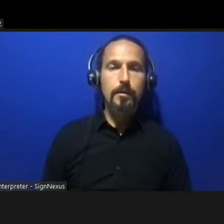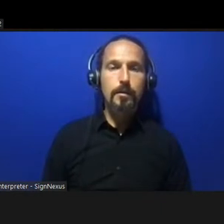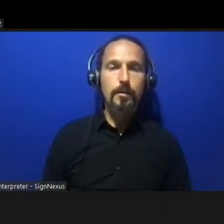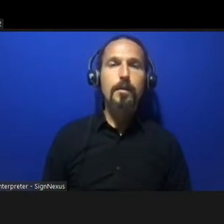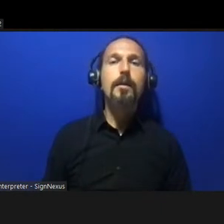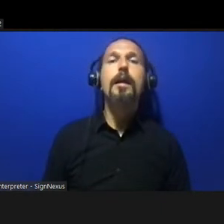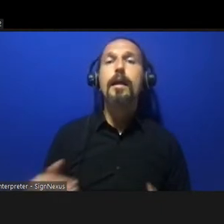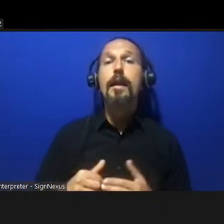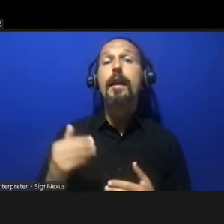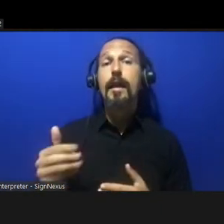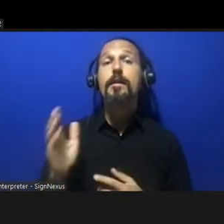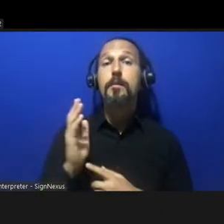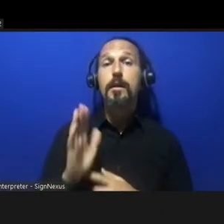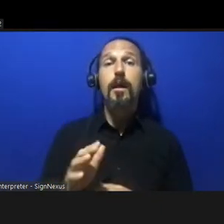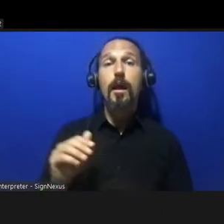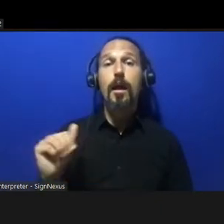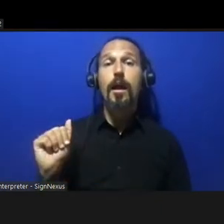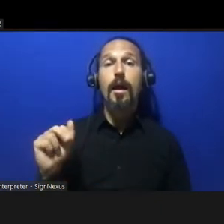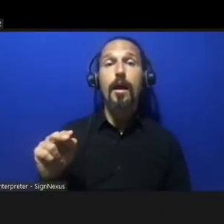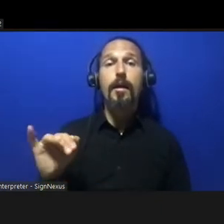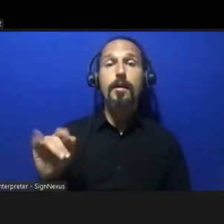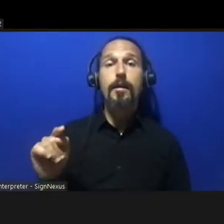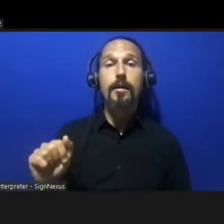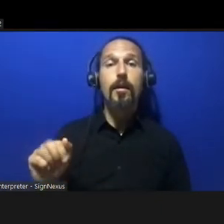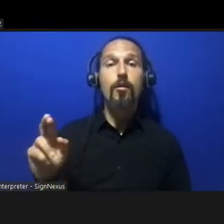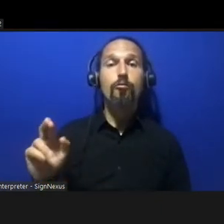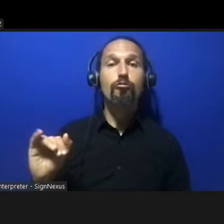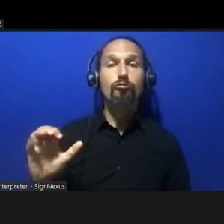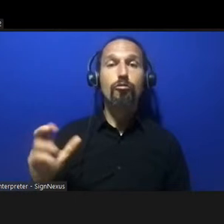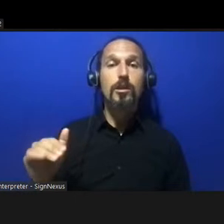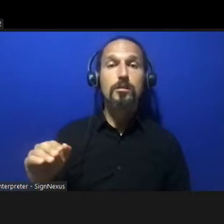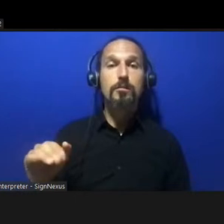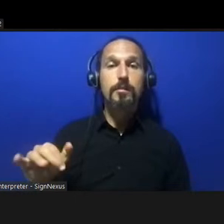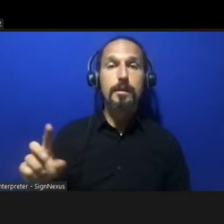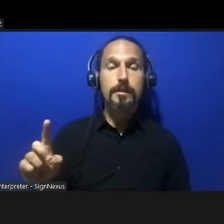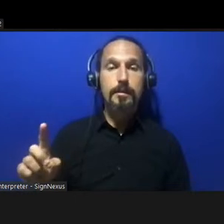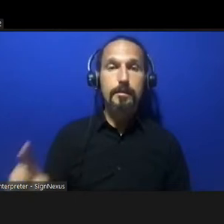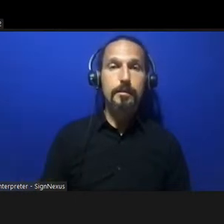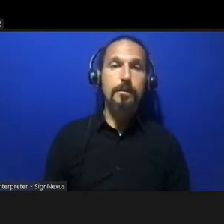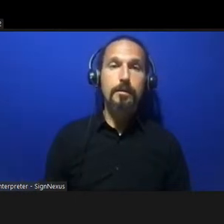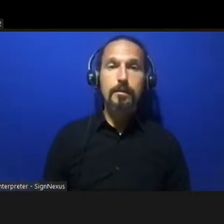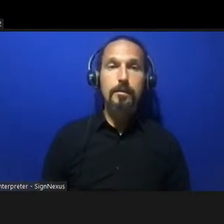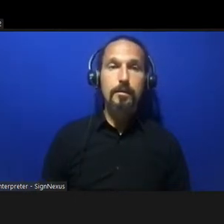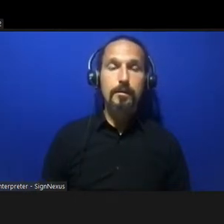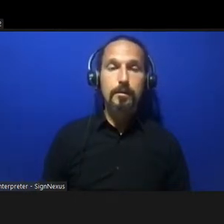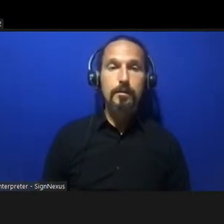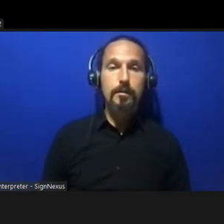our next speaker is anika richman followed by marietta vieira